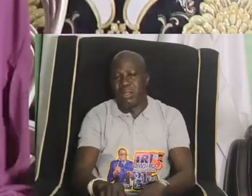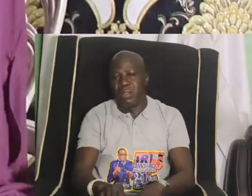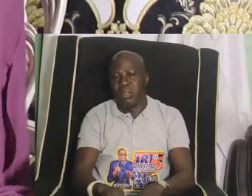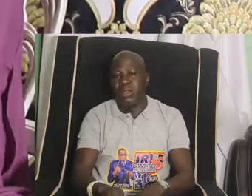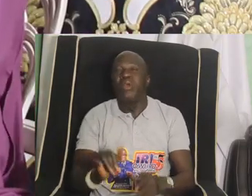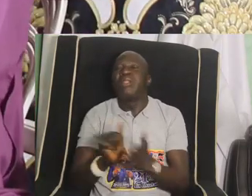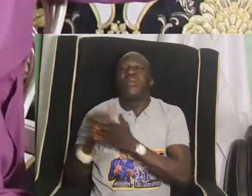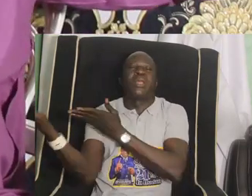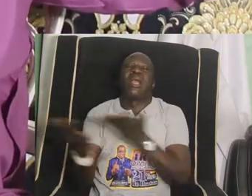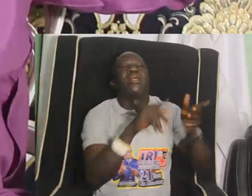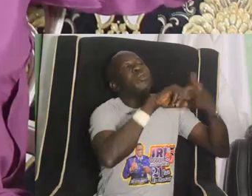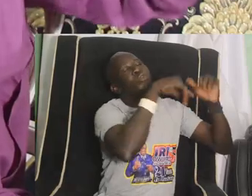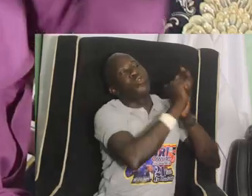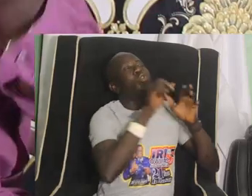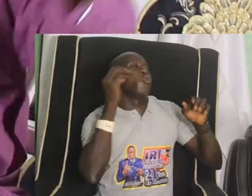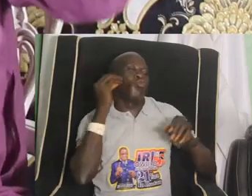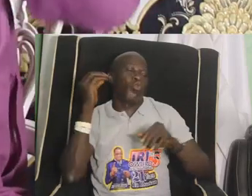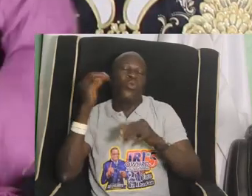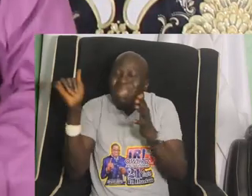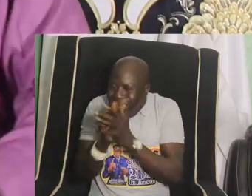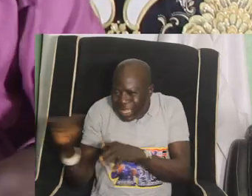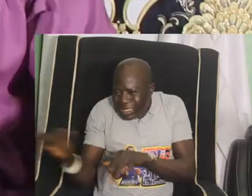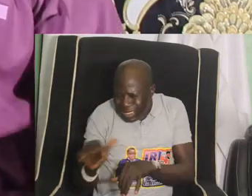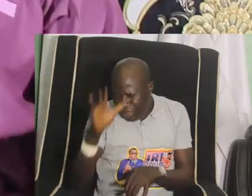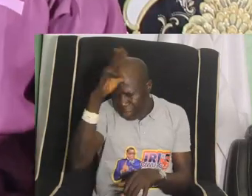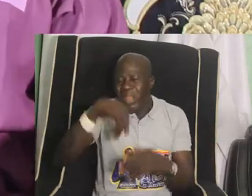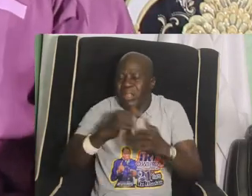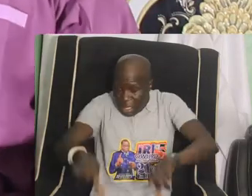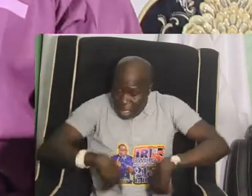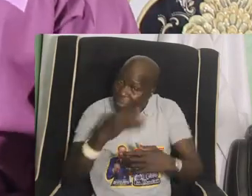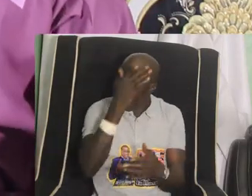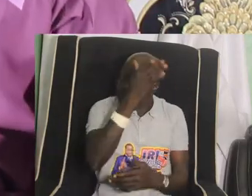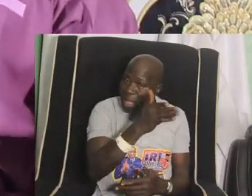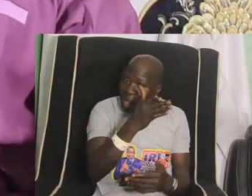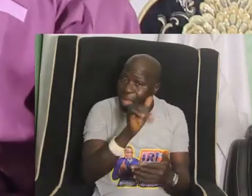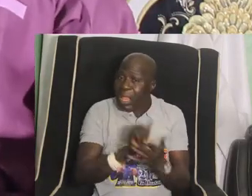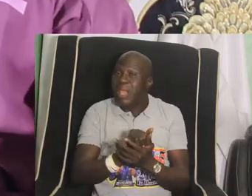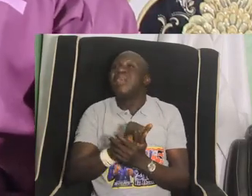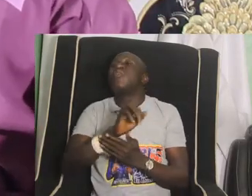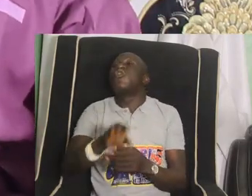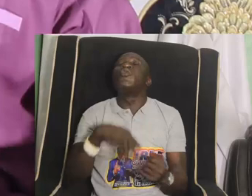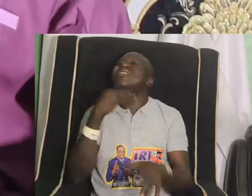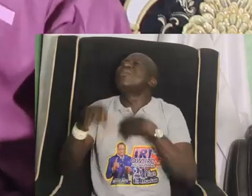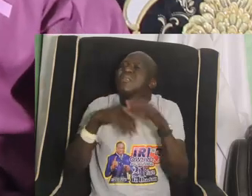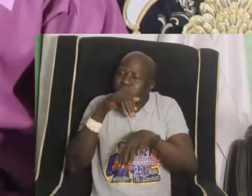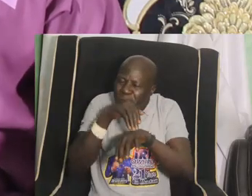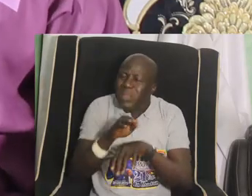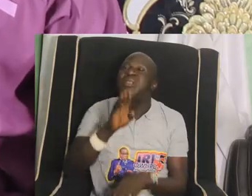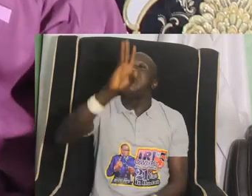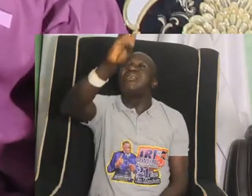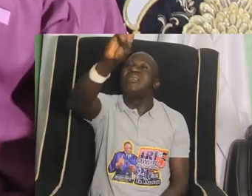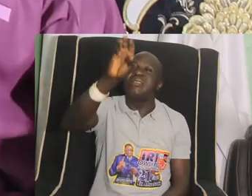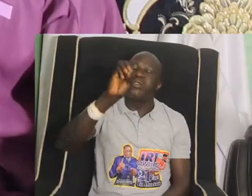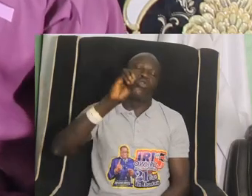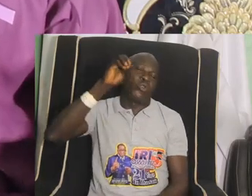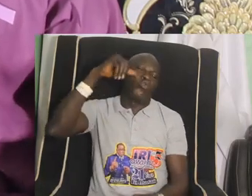also that took them home. His father also lived there. 60 good years. I know he's got